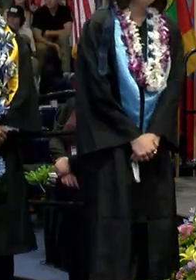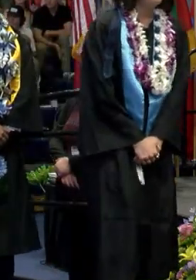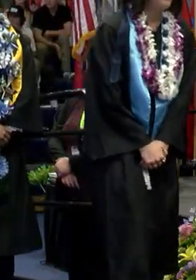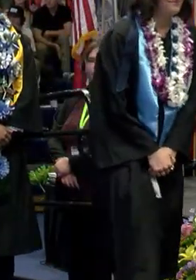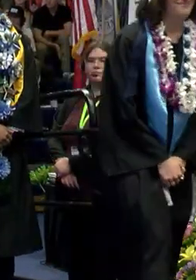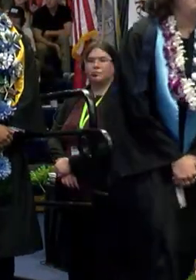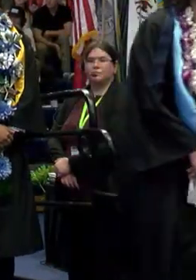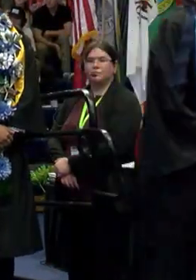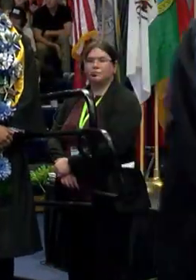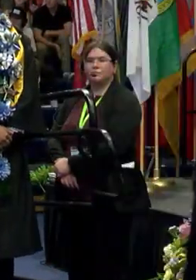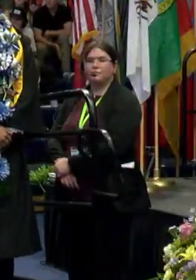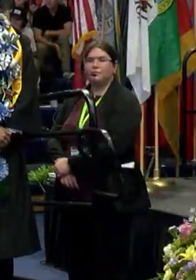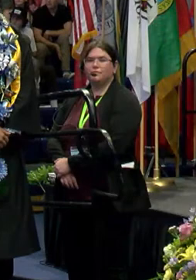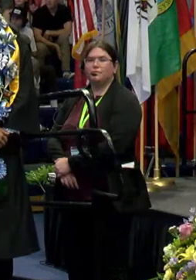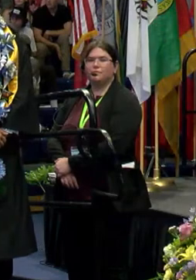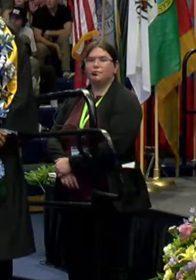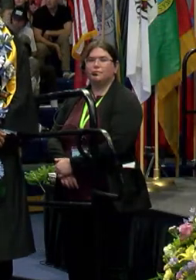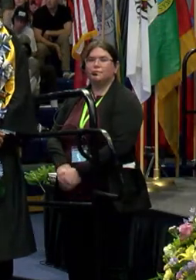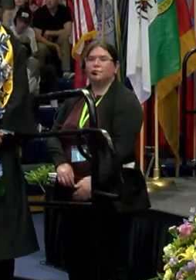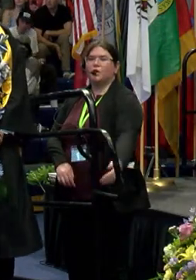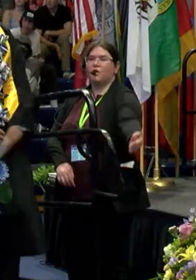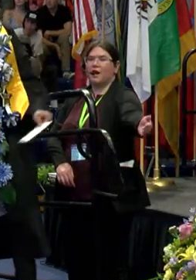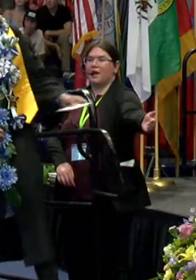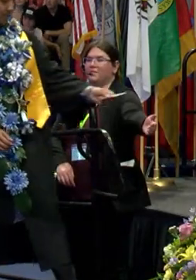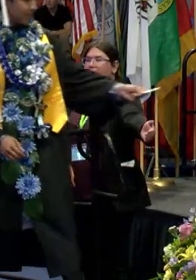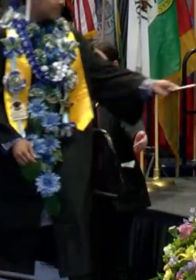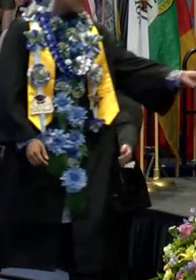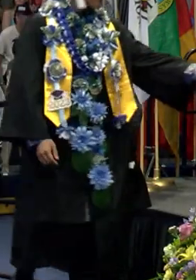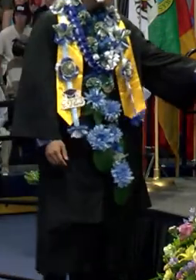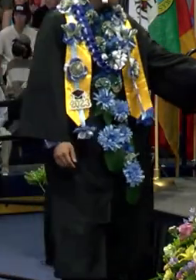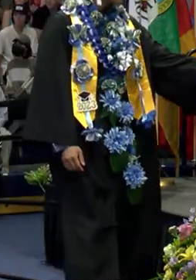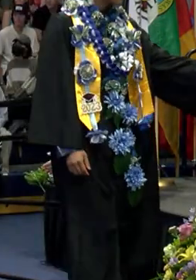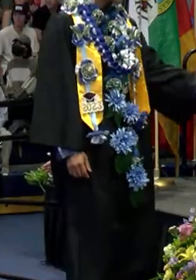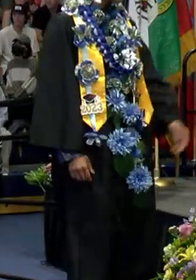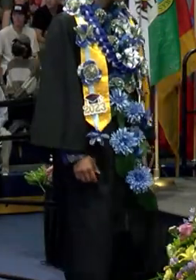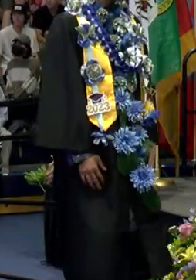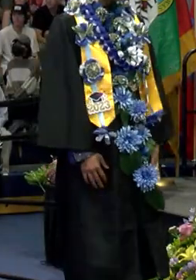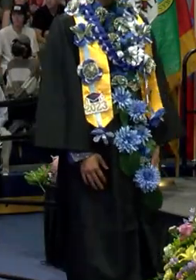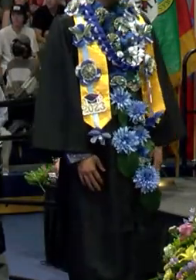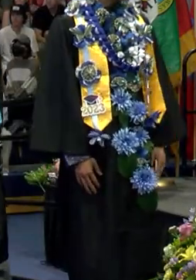Genevieve Barson, University Honors College.